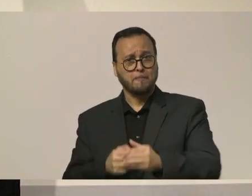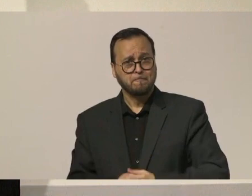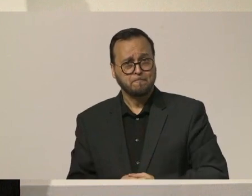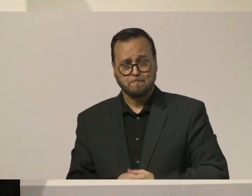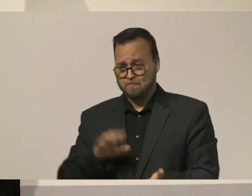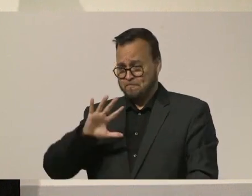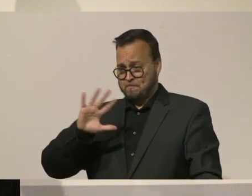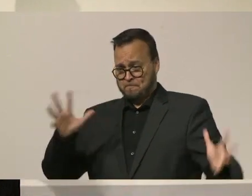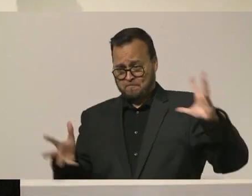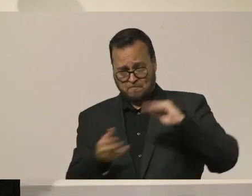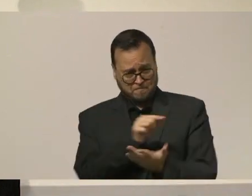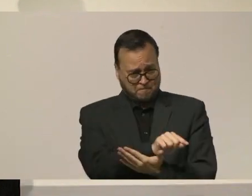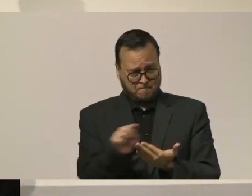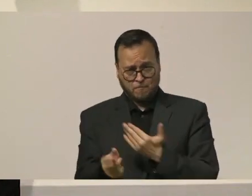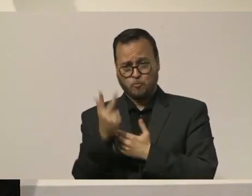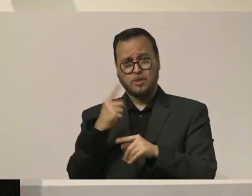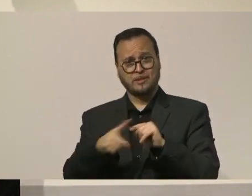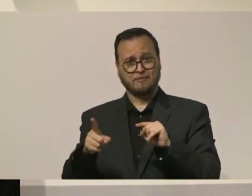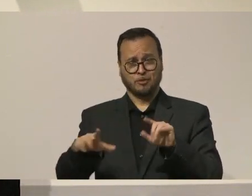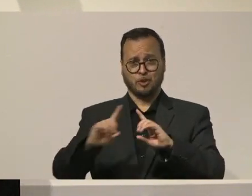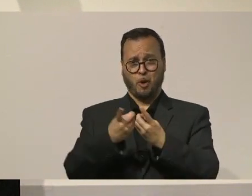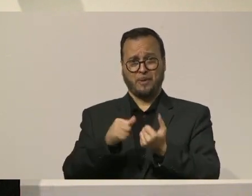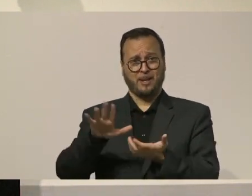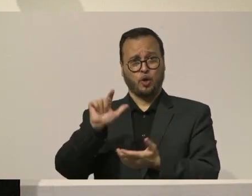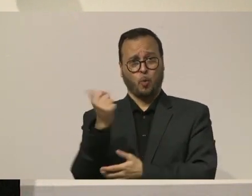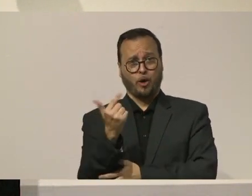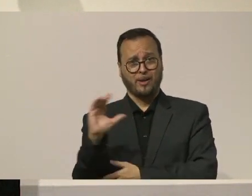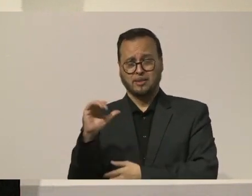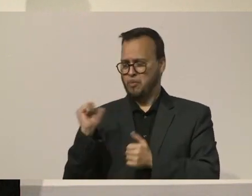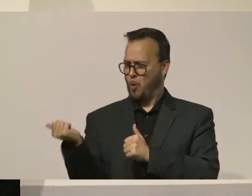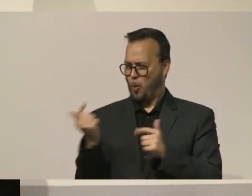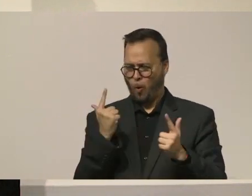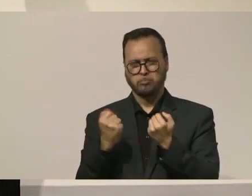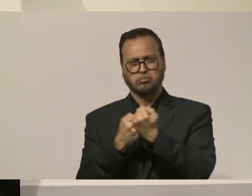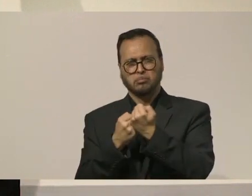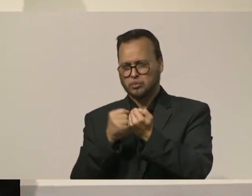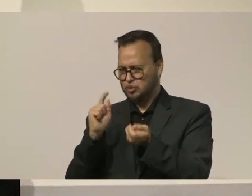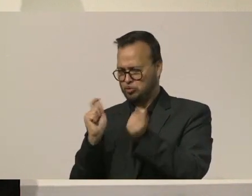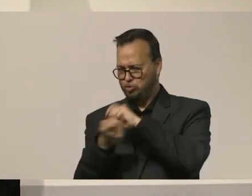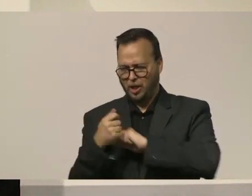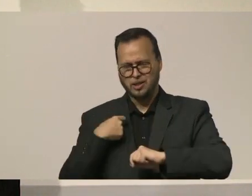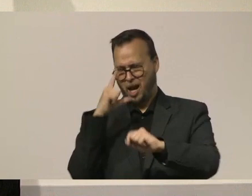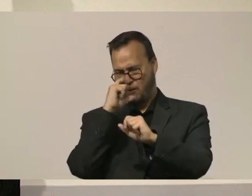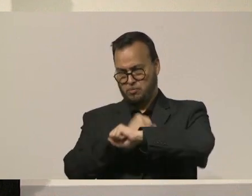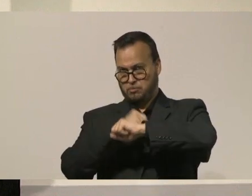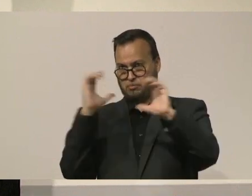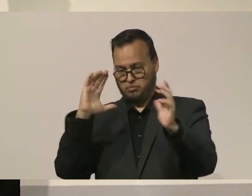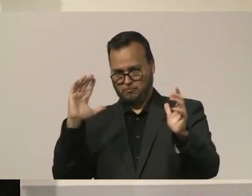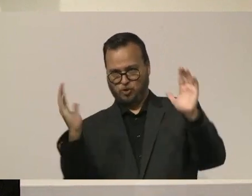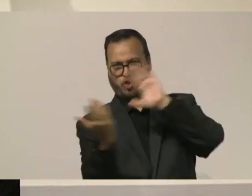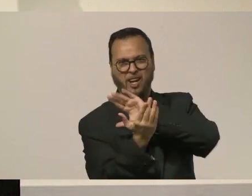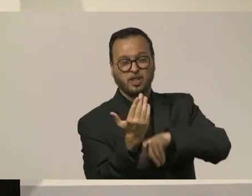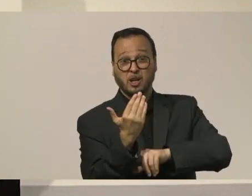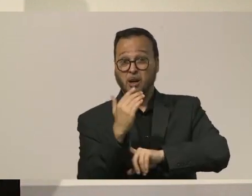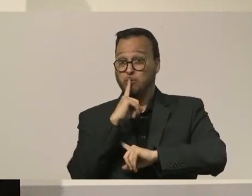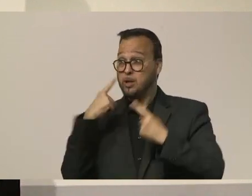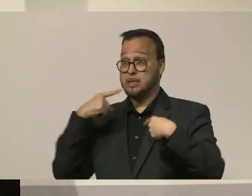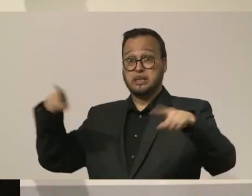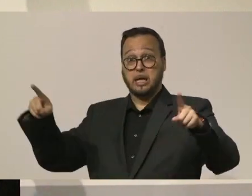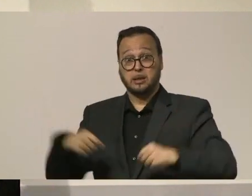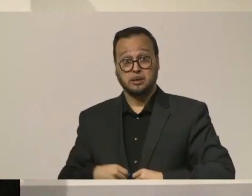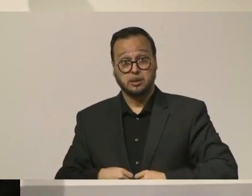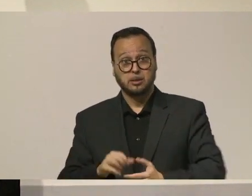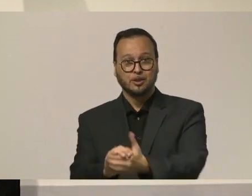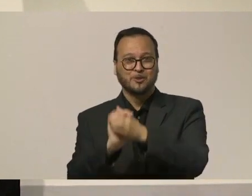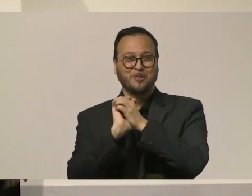3 divisions of LaGuardia have been working very hard to turn our enrollment picture around, and they're succeeding. Congratulations and thank